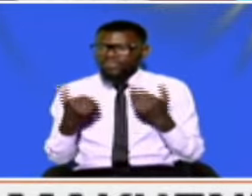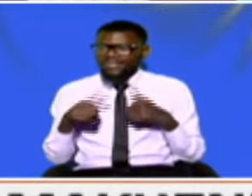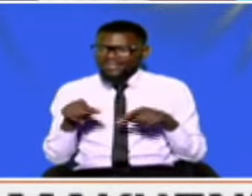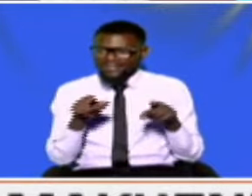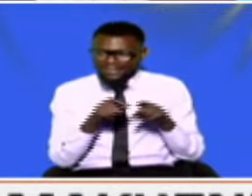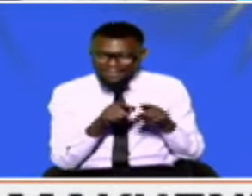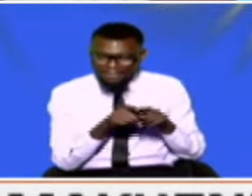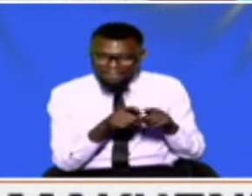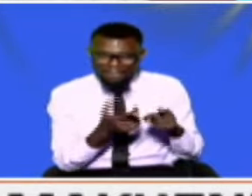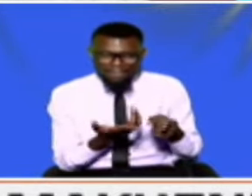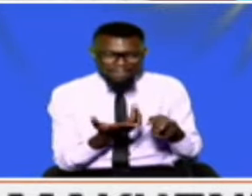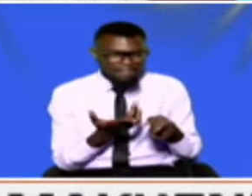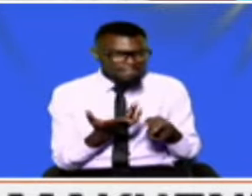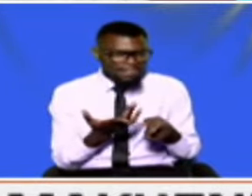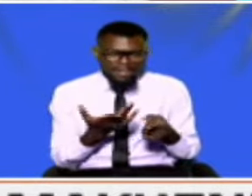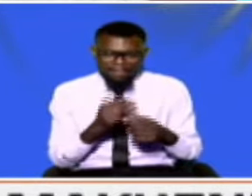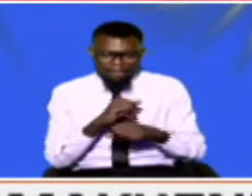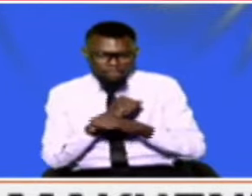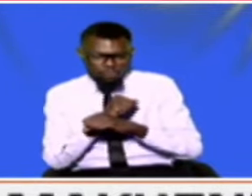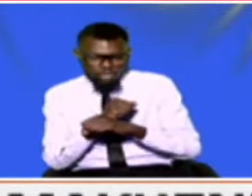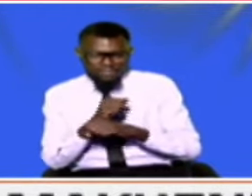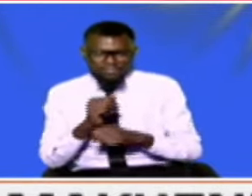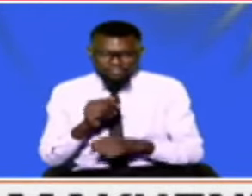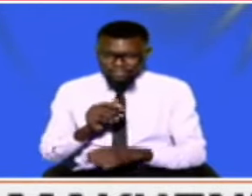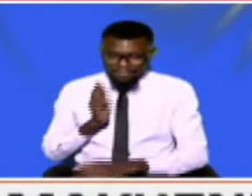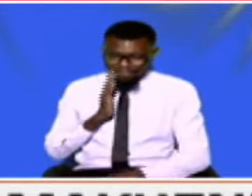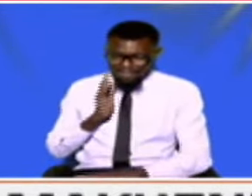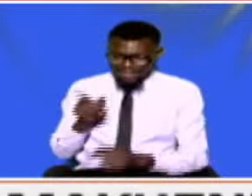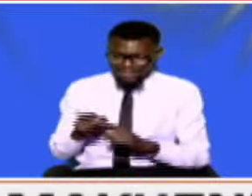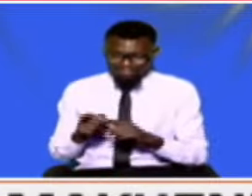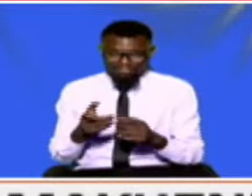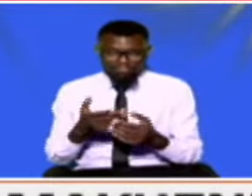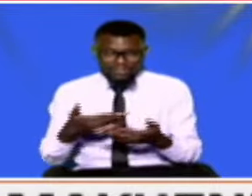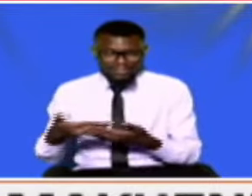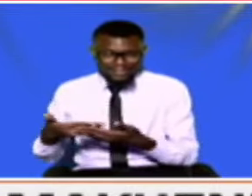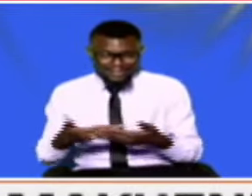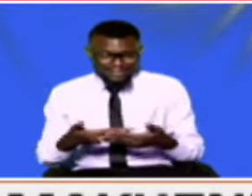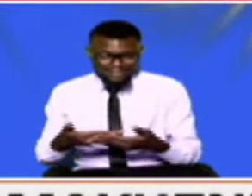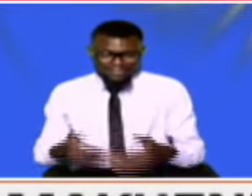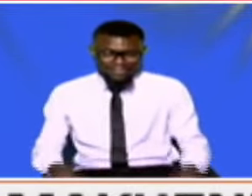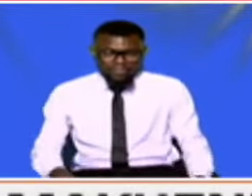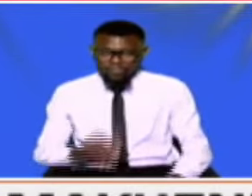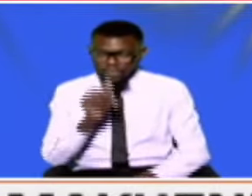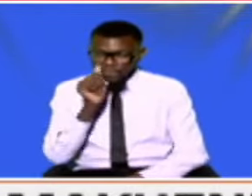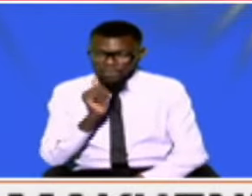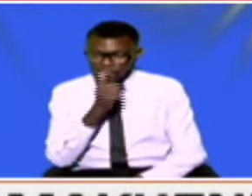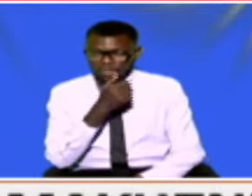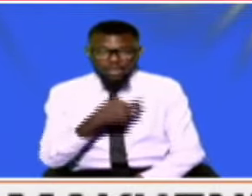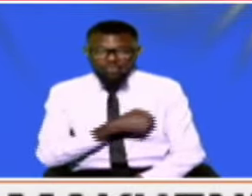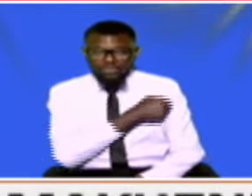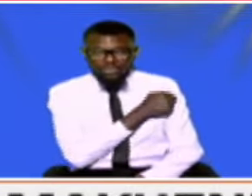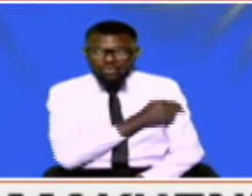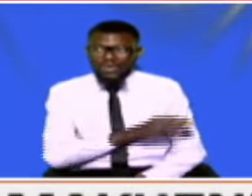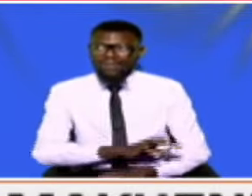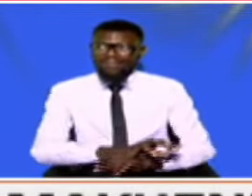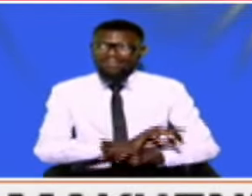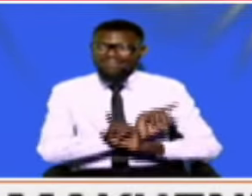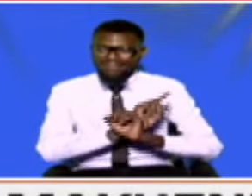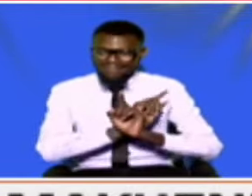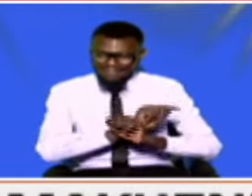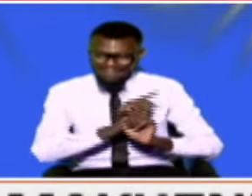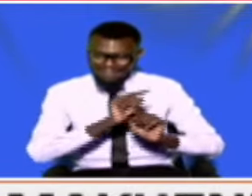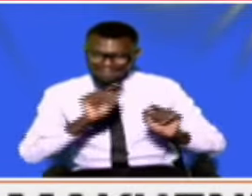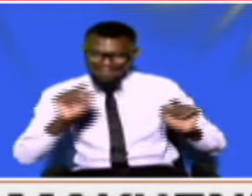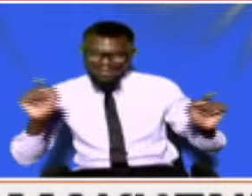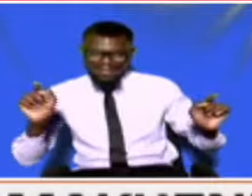is the maternal and the neonatal health indicators. Some of our private facilities who have ambulances, they